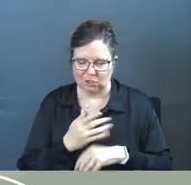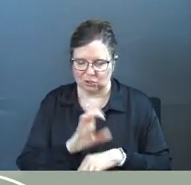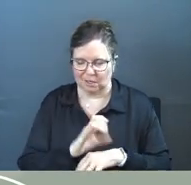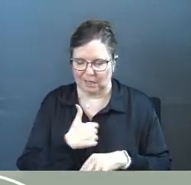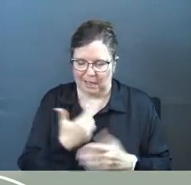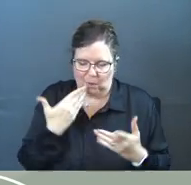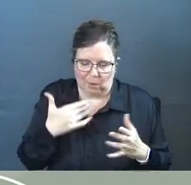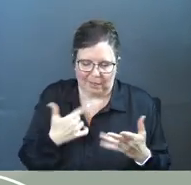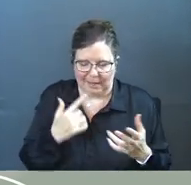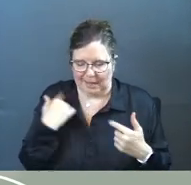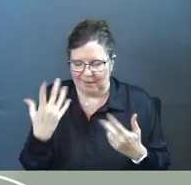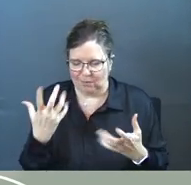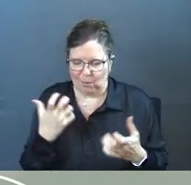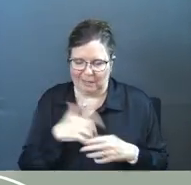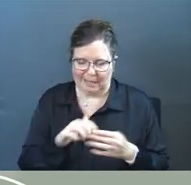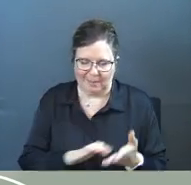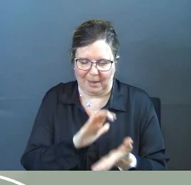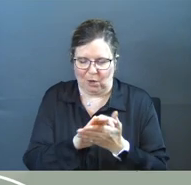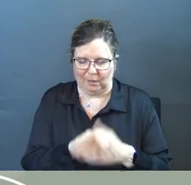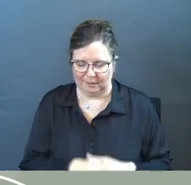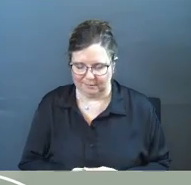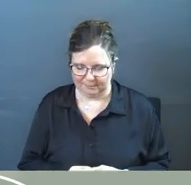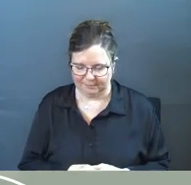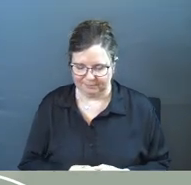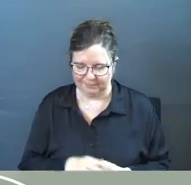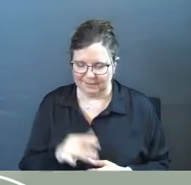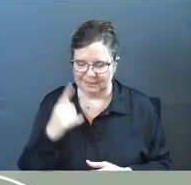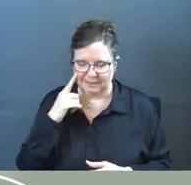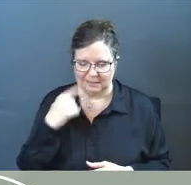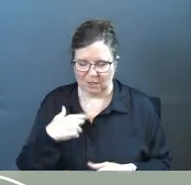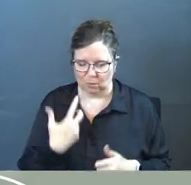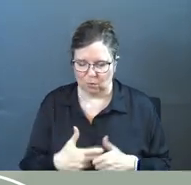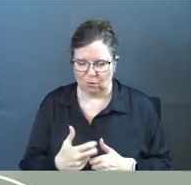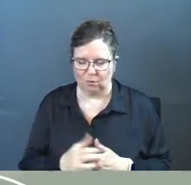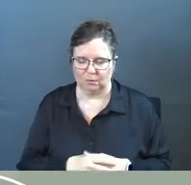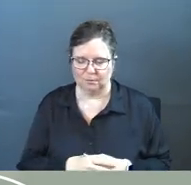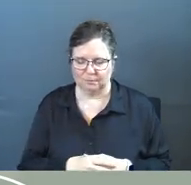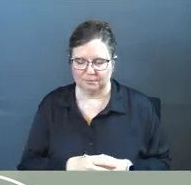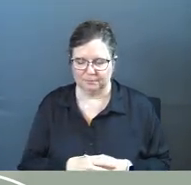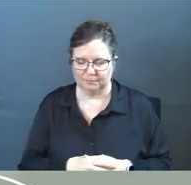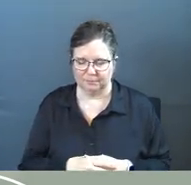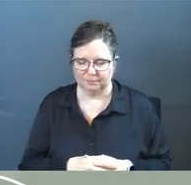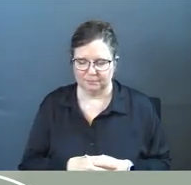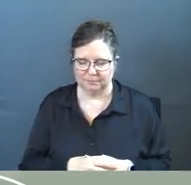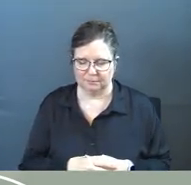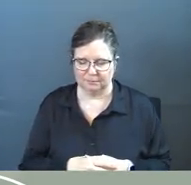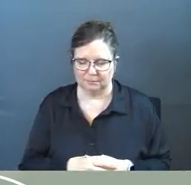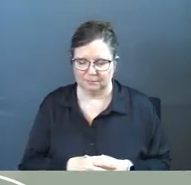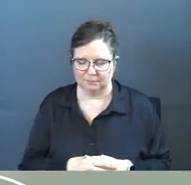And we're like, I don't know that I ever want to get married. This sounds hard.